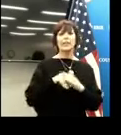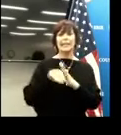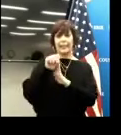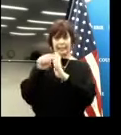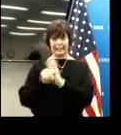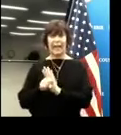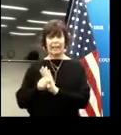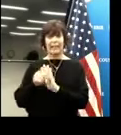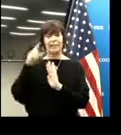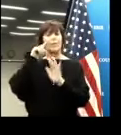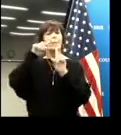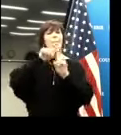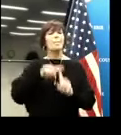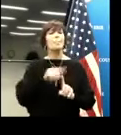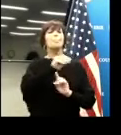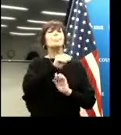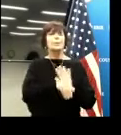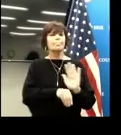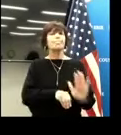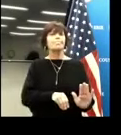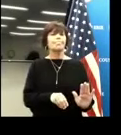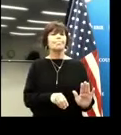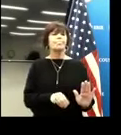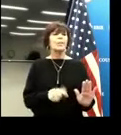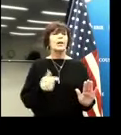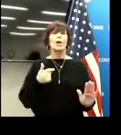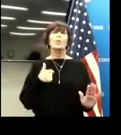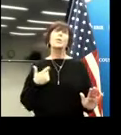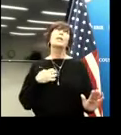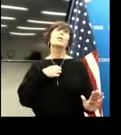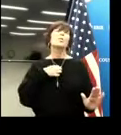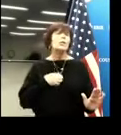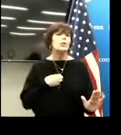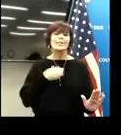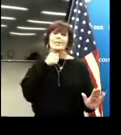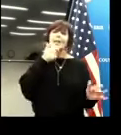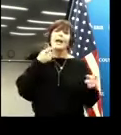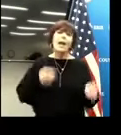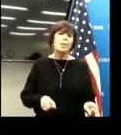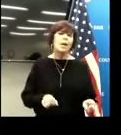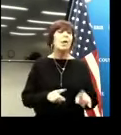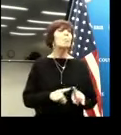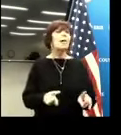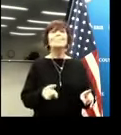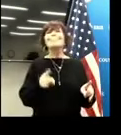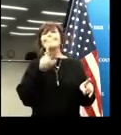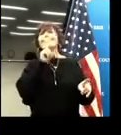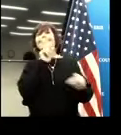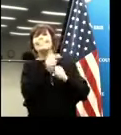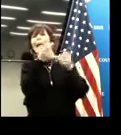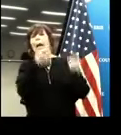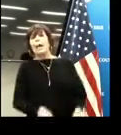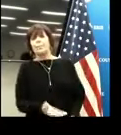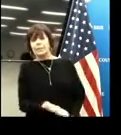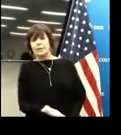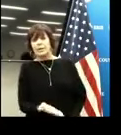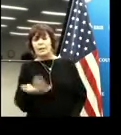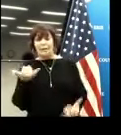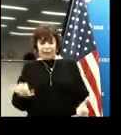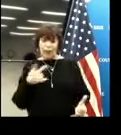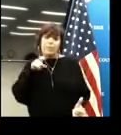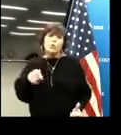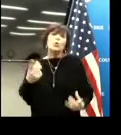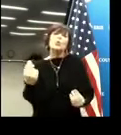for positivity rates. We had hoped that this wouldn't happen, but it has. And now we have to address